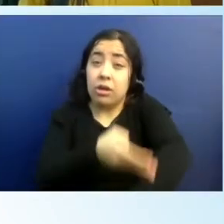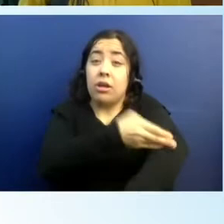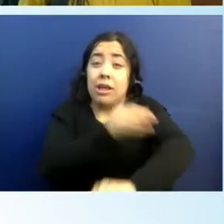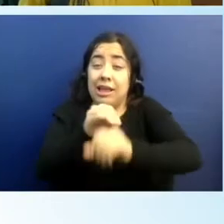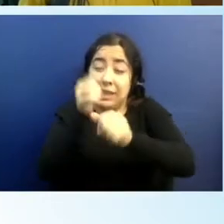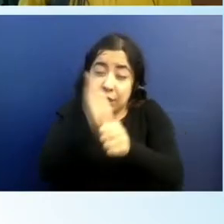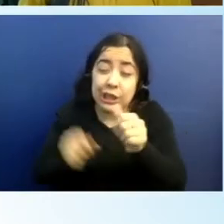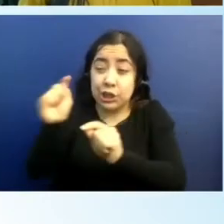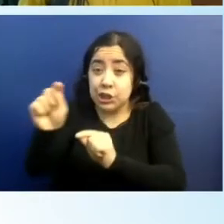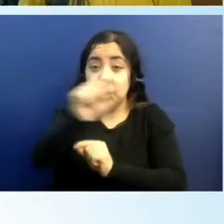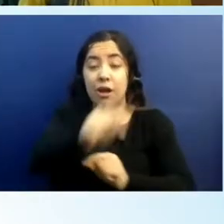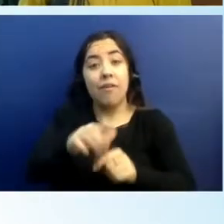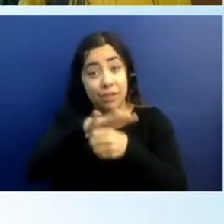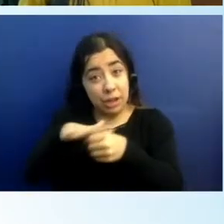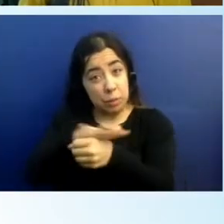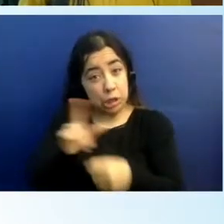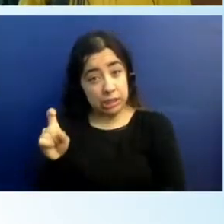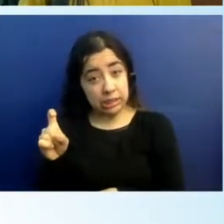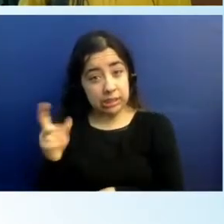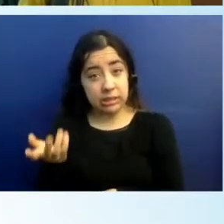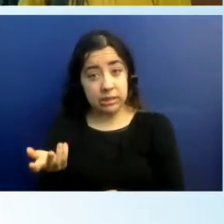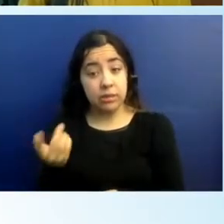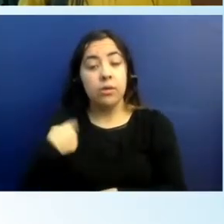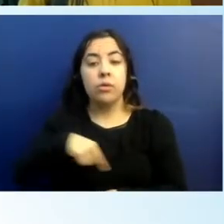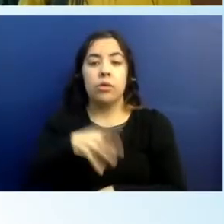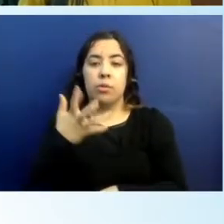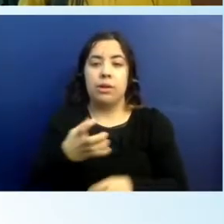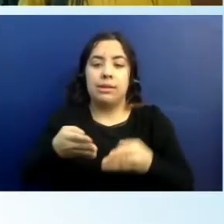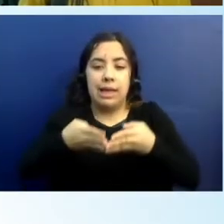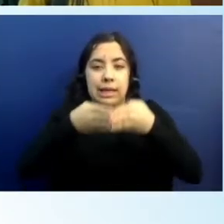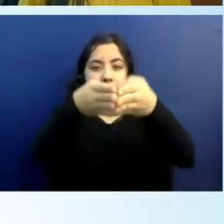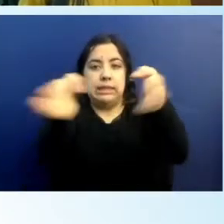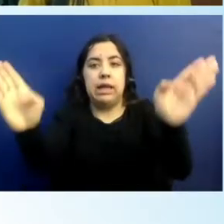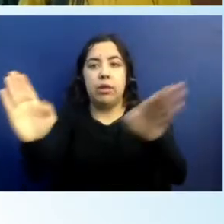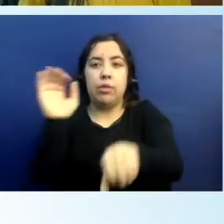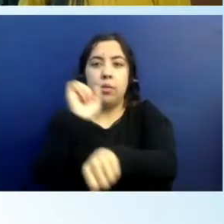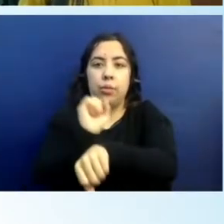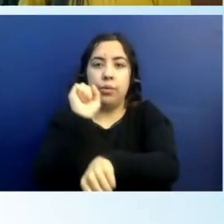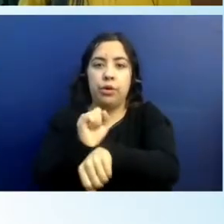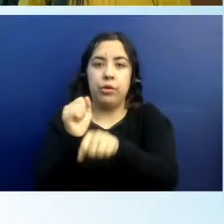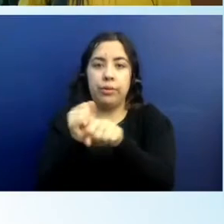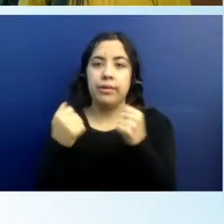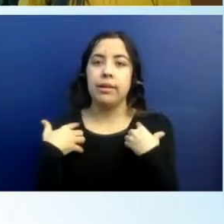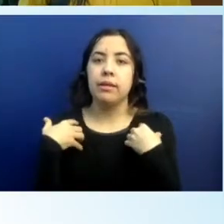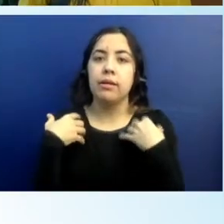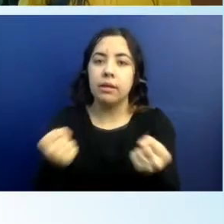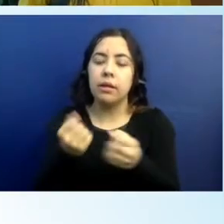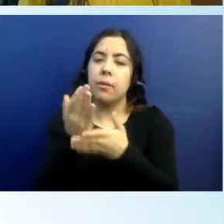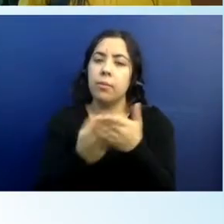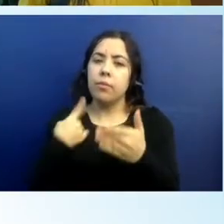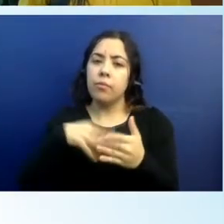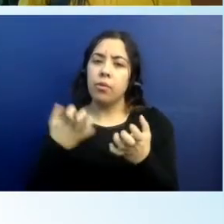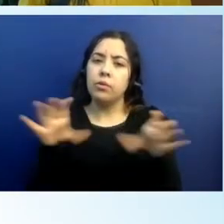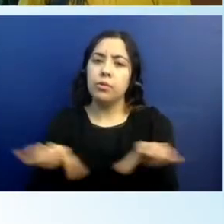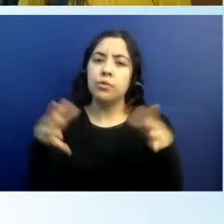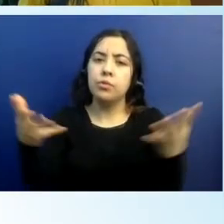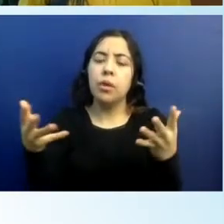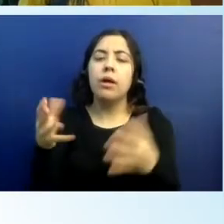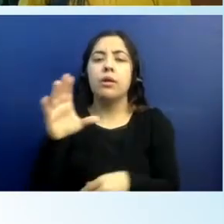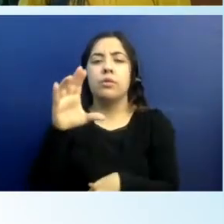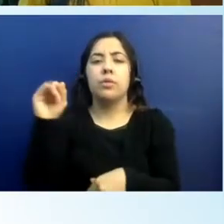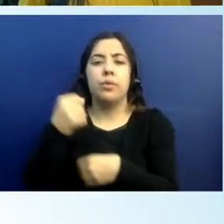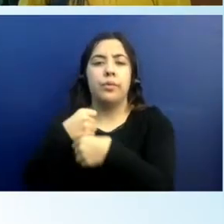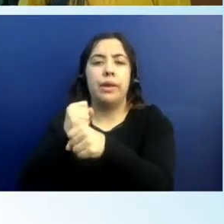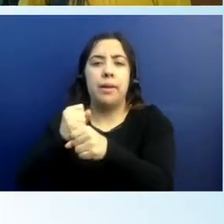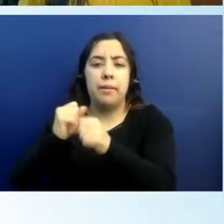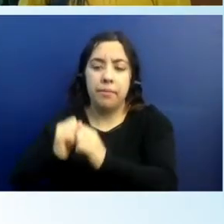want to extend this work around healing. And part of what we'd like to do is actually co-create a plan for